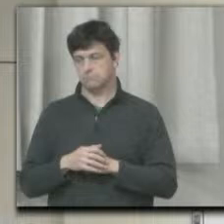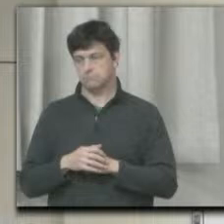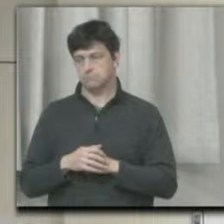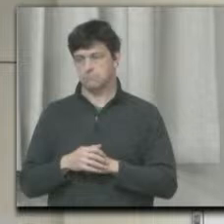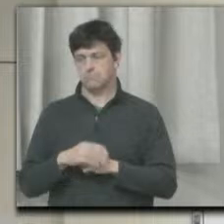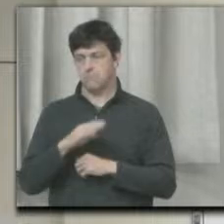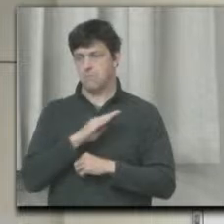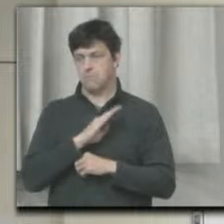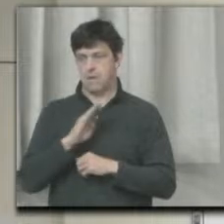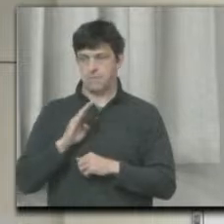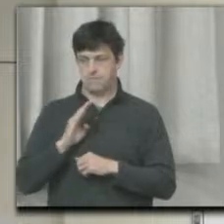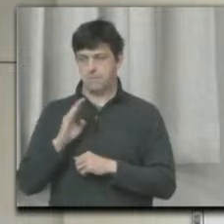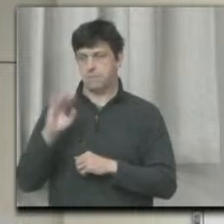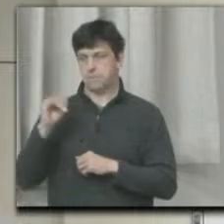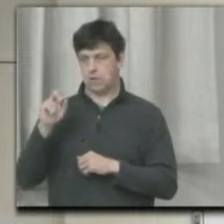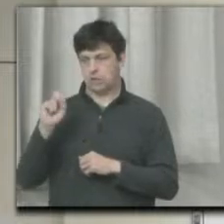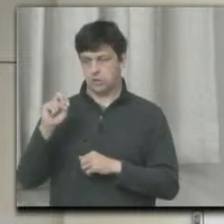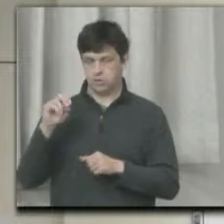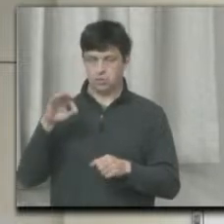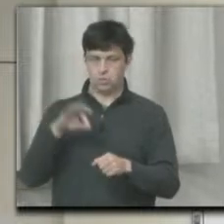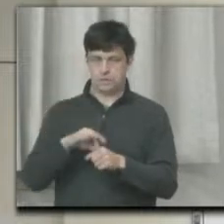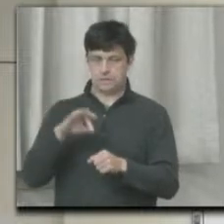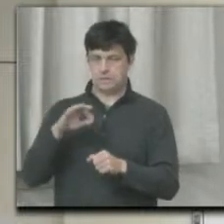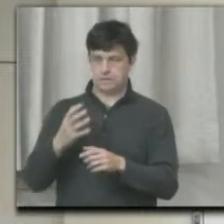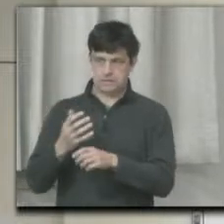Board member Brandon Jackson received